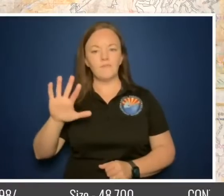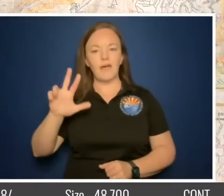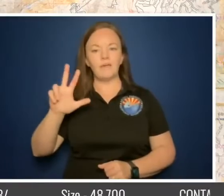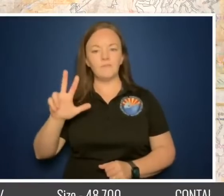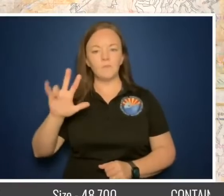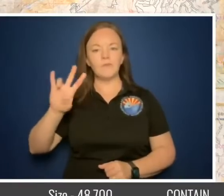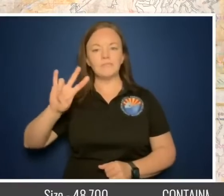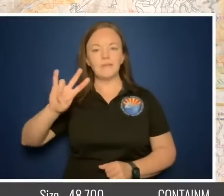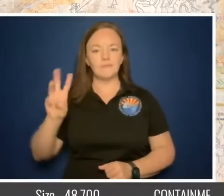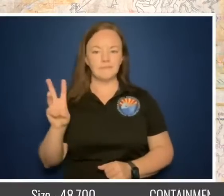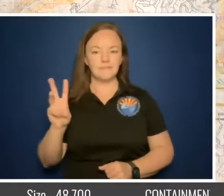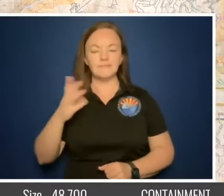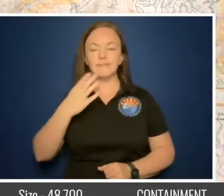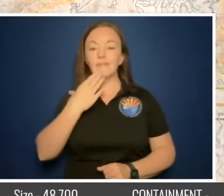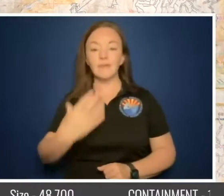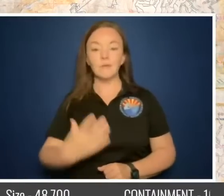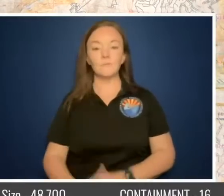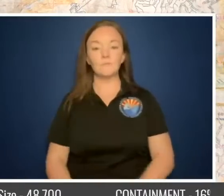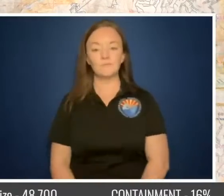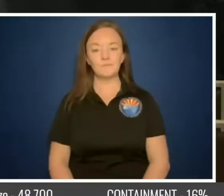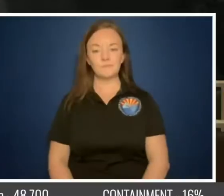530-886-5376. Thank you.